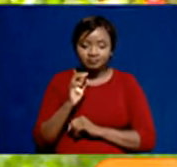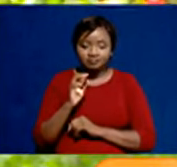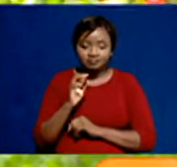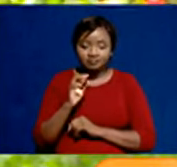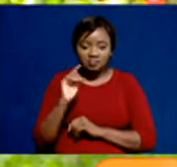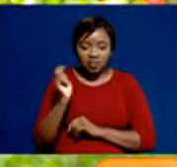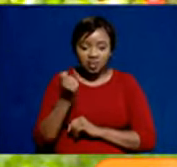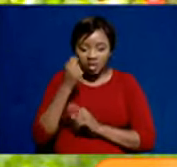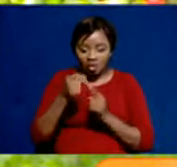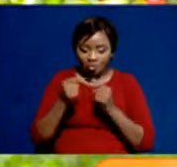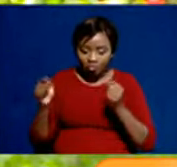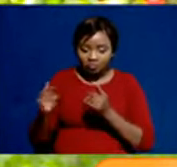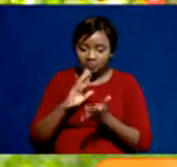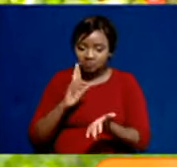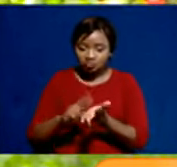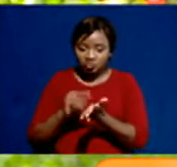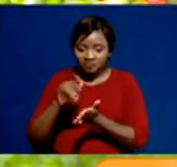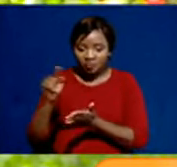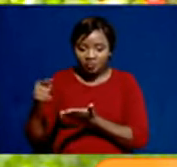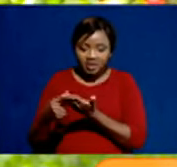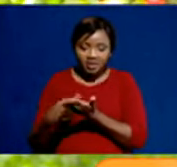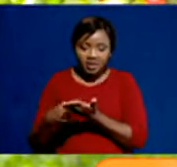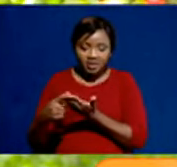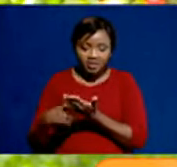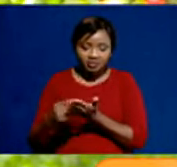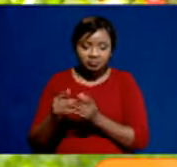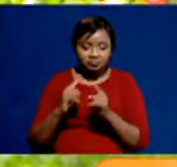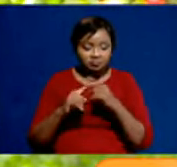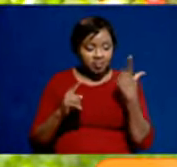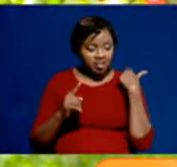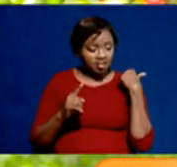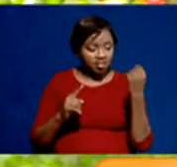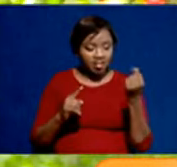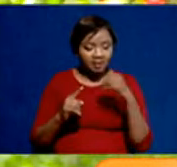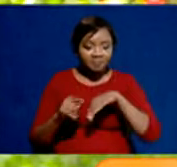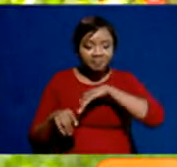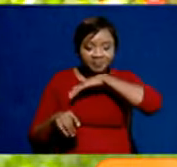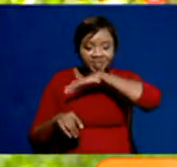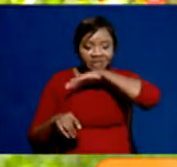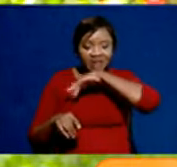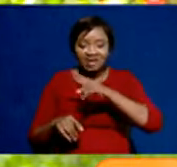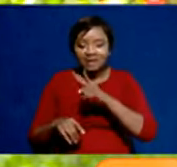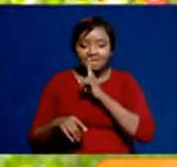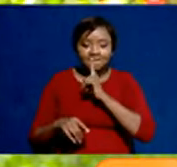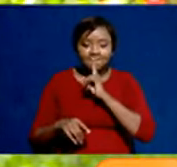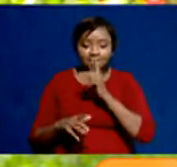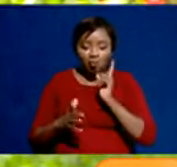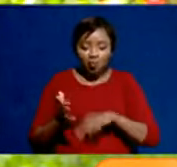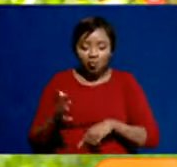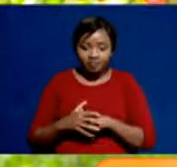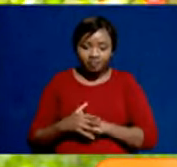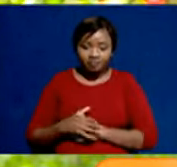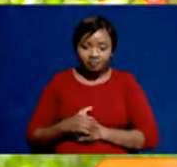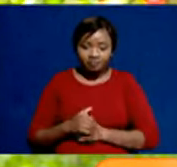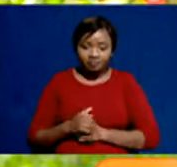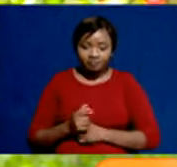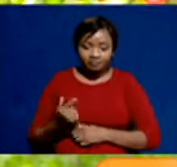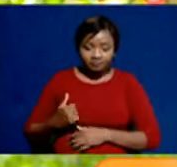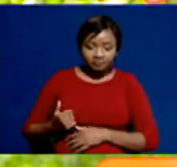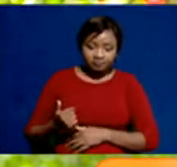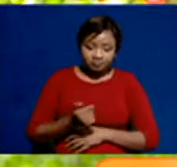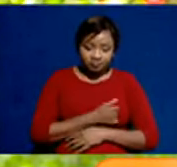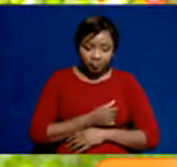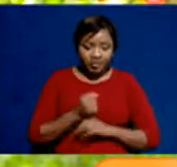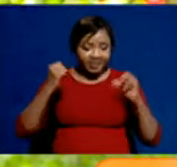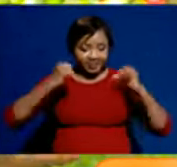just a few days ago, your leader, Raila Odinga, said that we agree with the